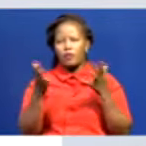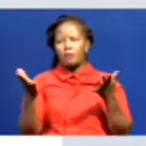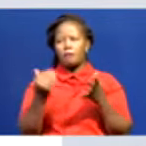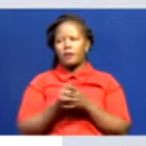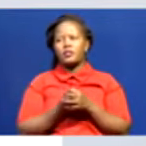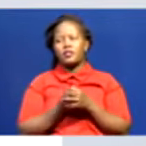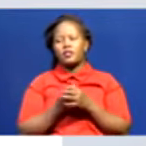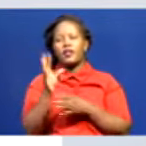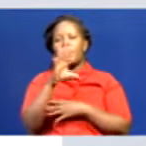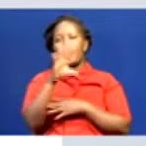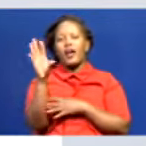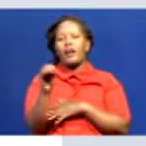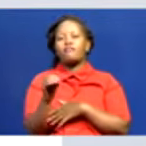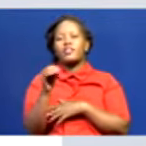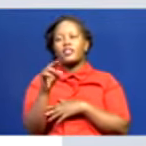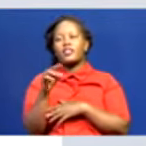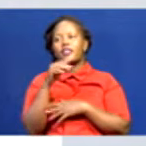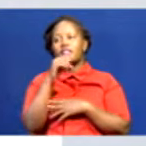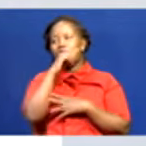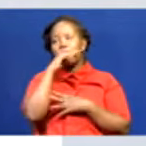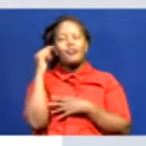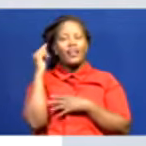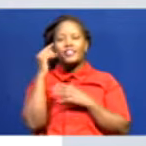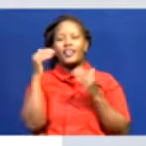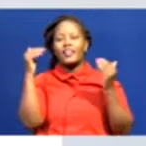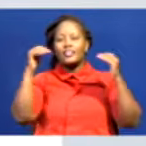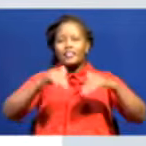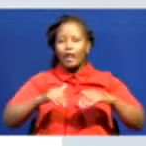Africa-Russia summit. Si mumekuwa mkimsikiza rais aki